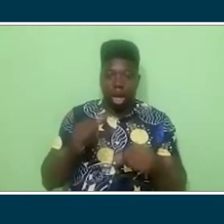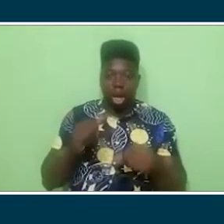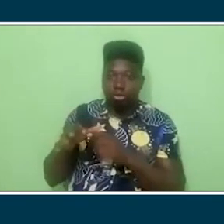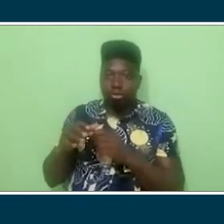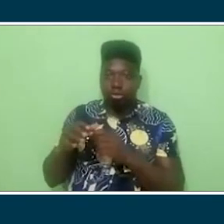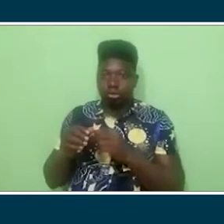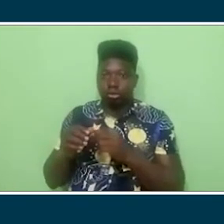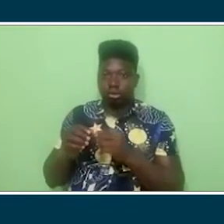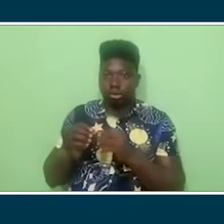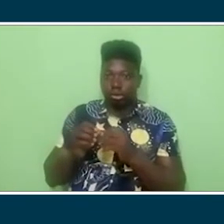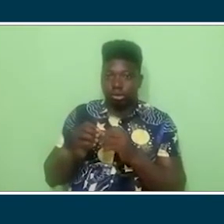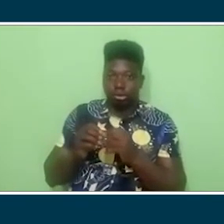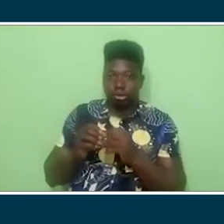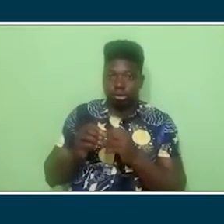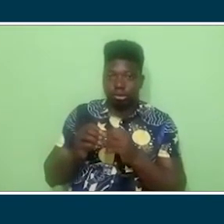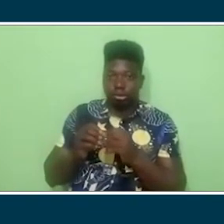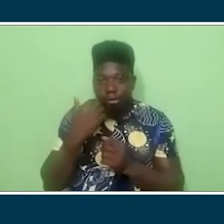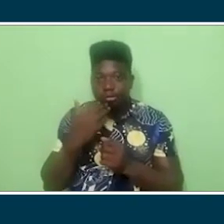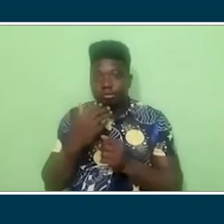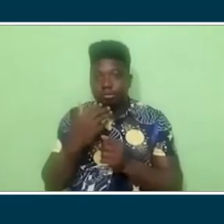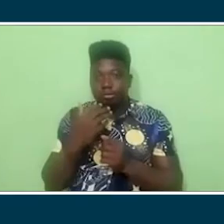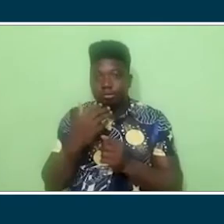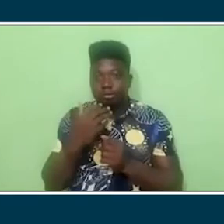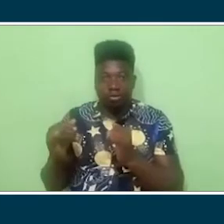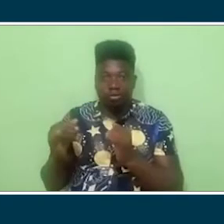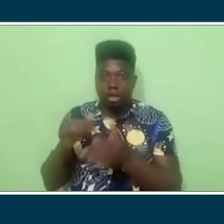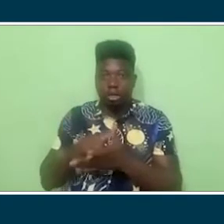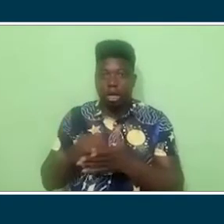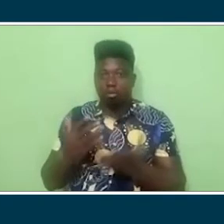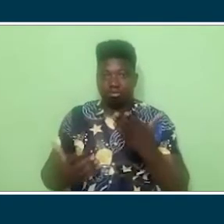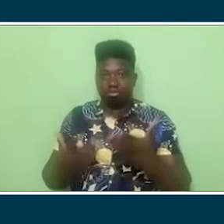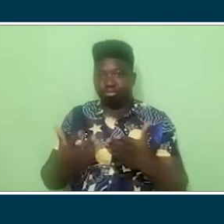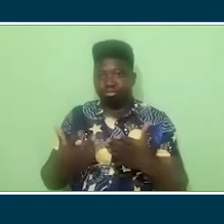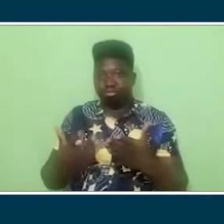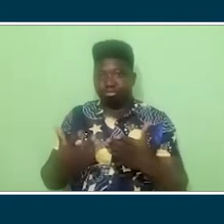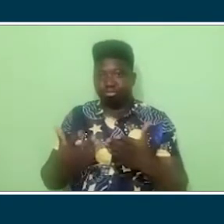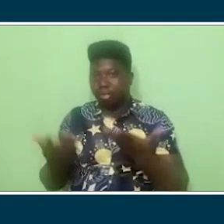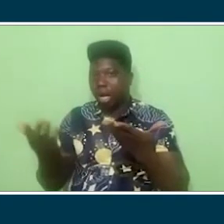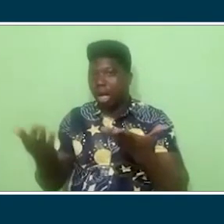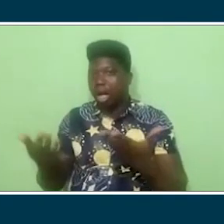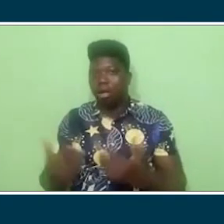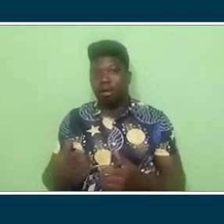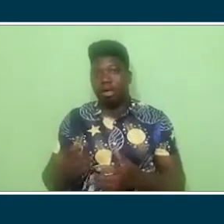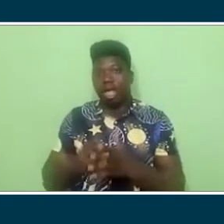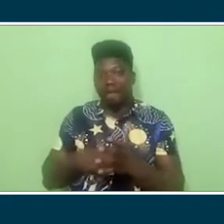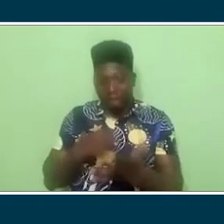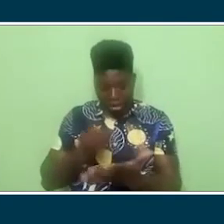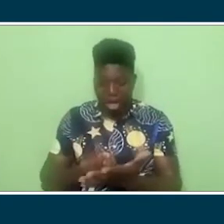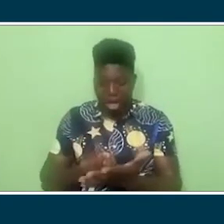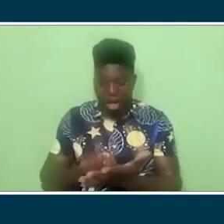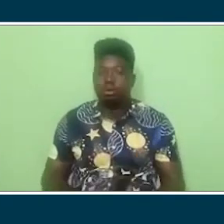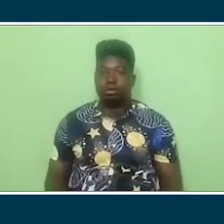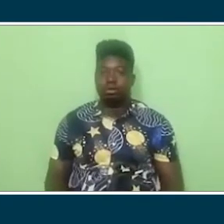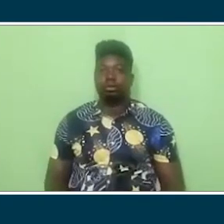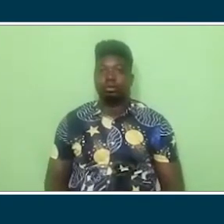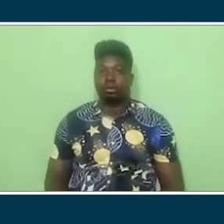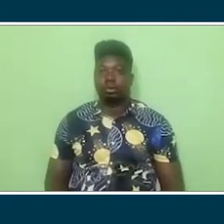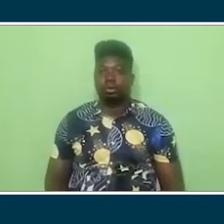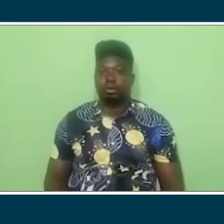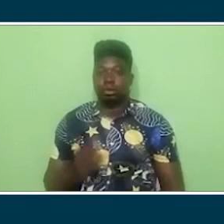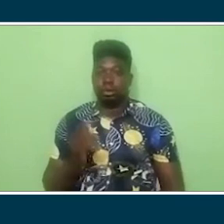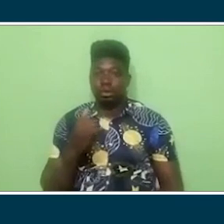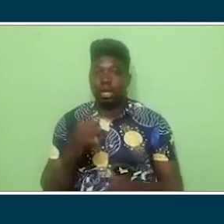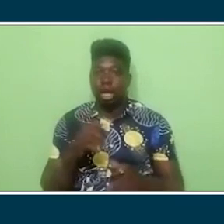that perhaps there's evidence that they did do great harm, that they